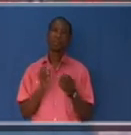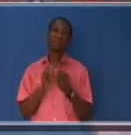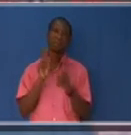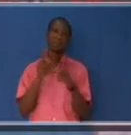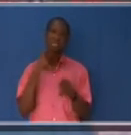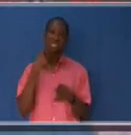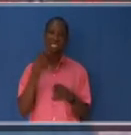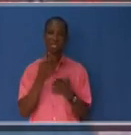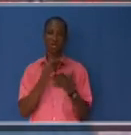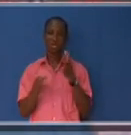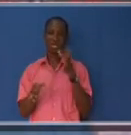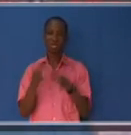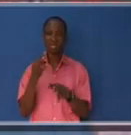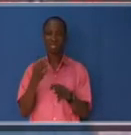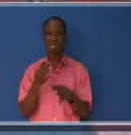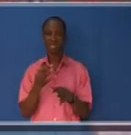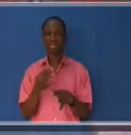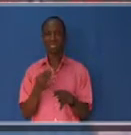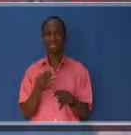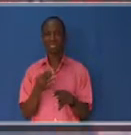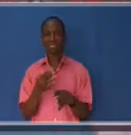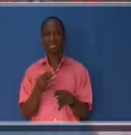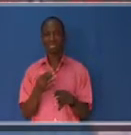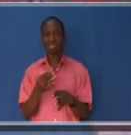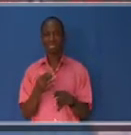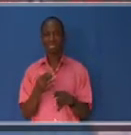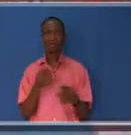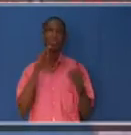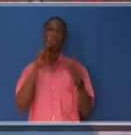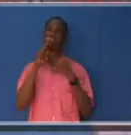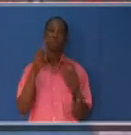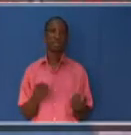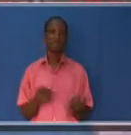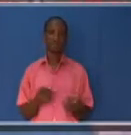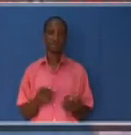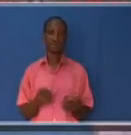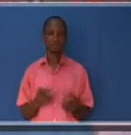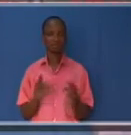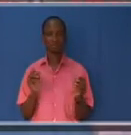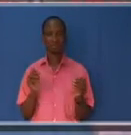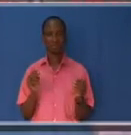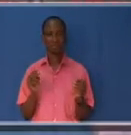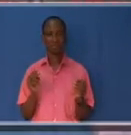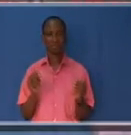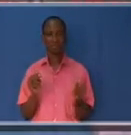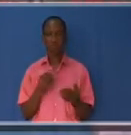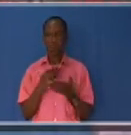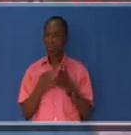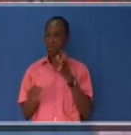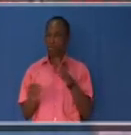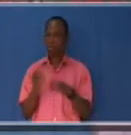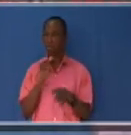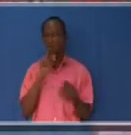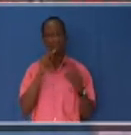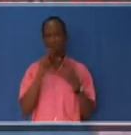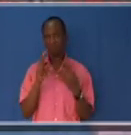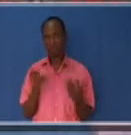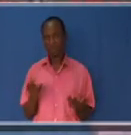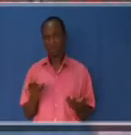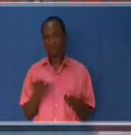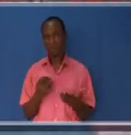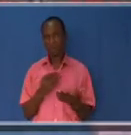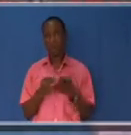sa hom kronkron yi ye nimu se enye oberima ne oba eno owo no hom kronkron eda oba e